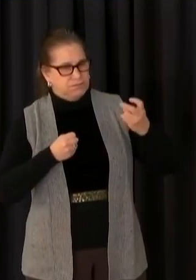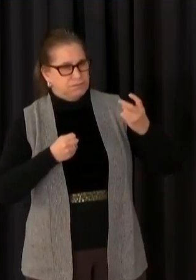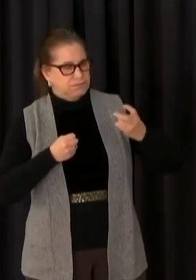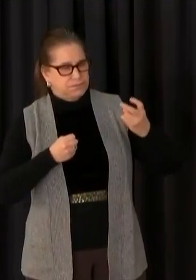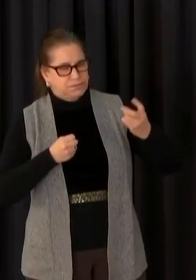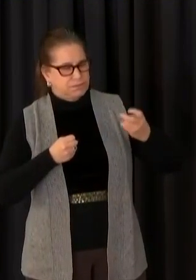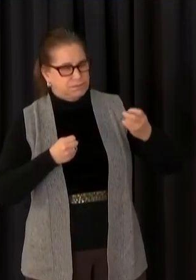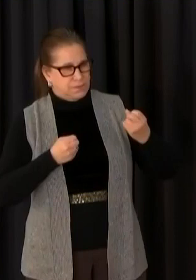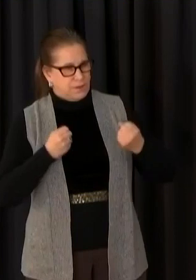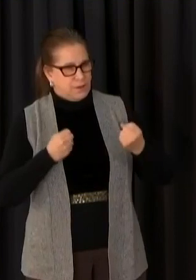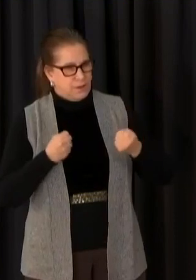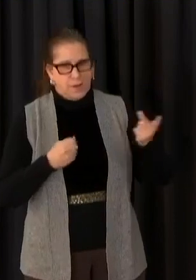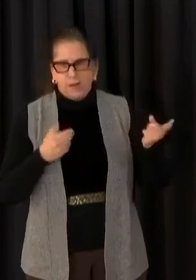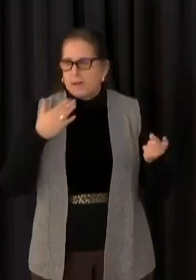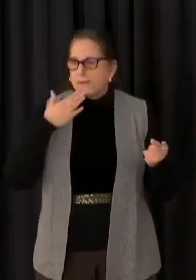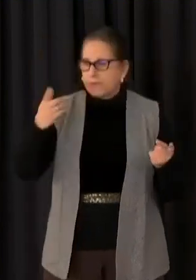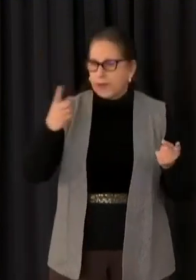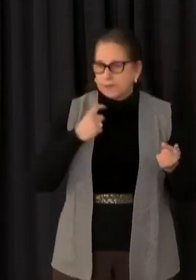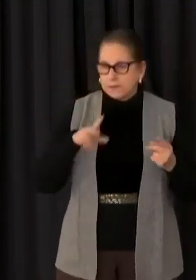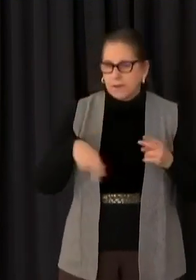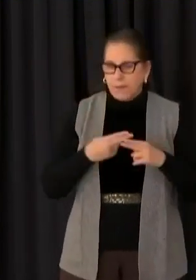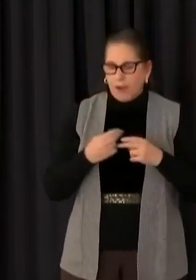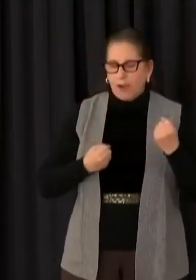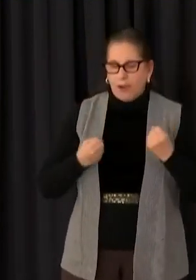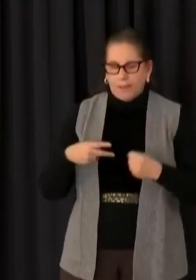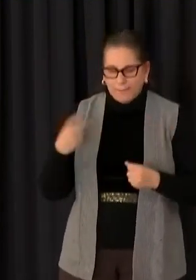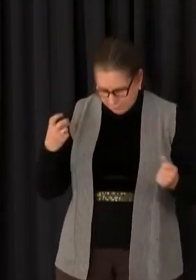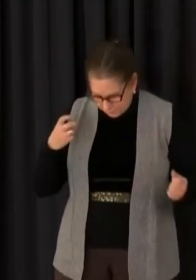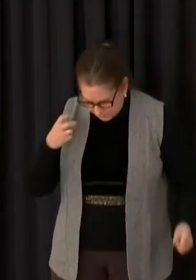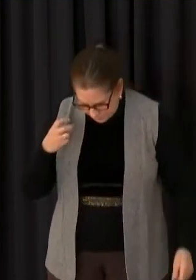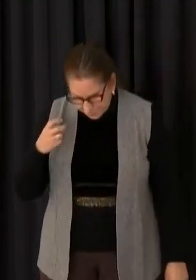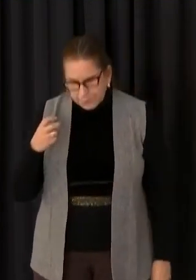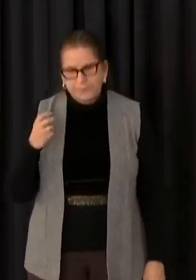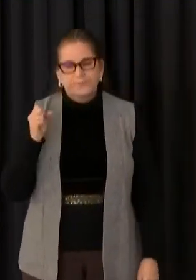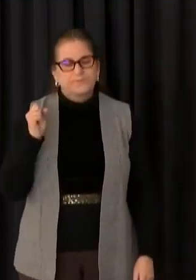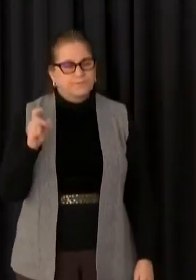years. Thank you for the question, Mark. And I think it's important for the public to